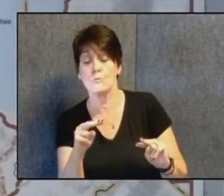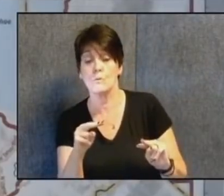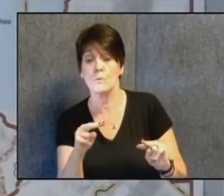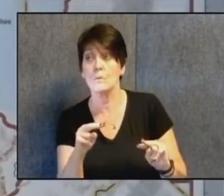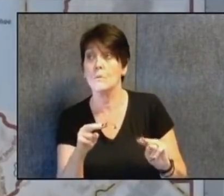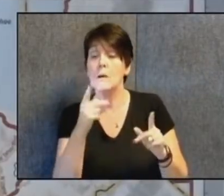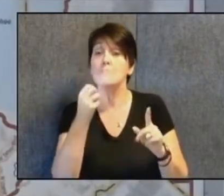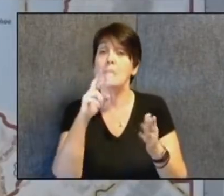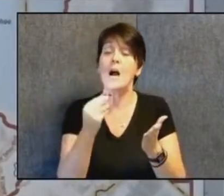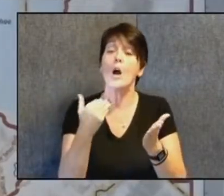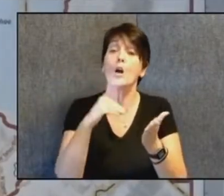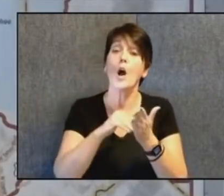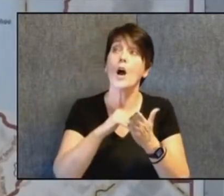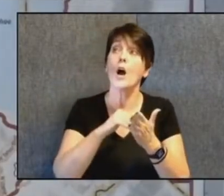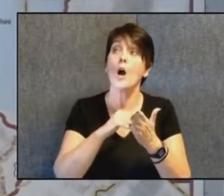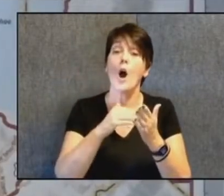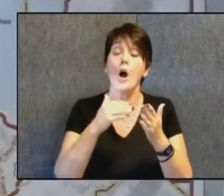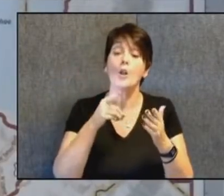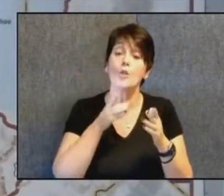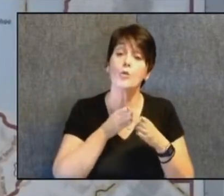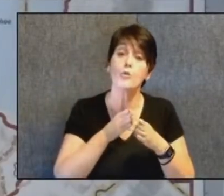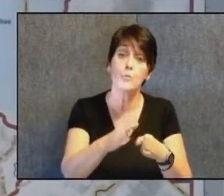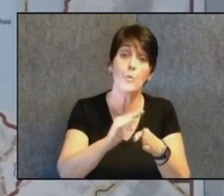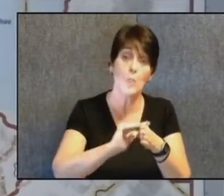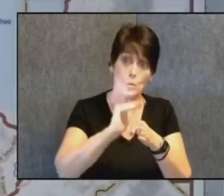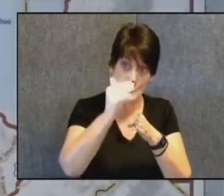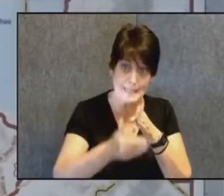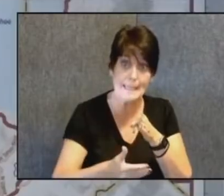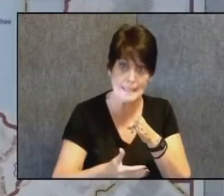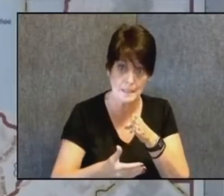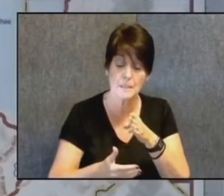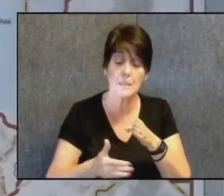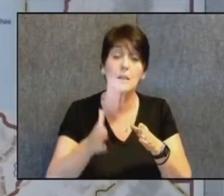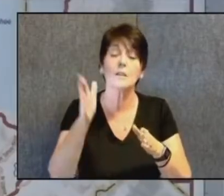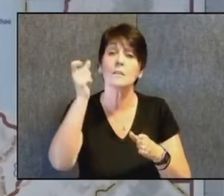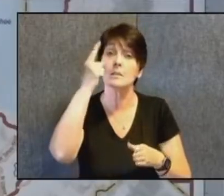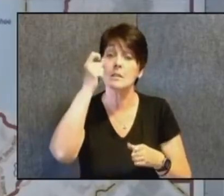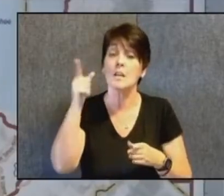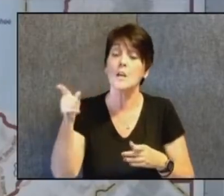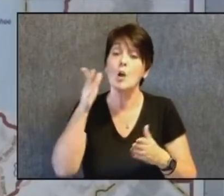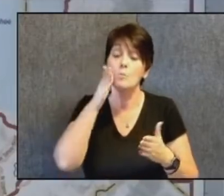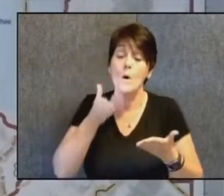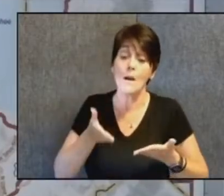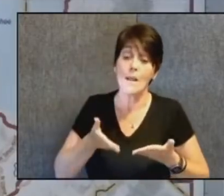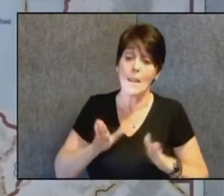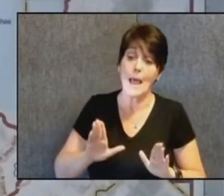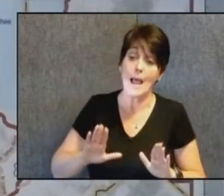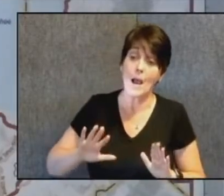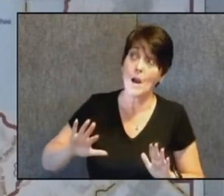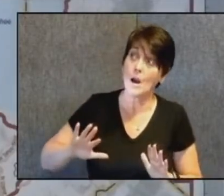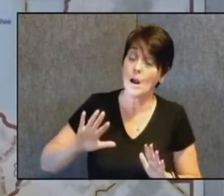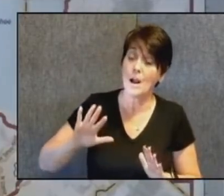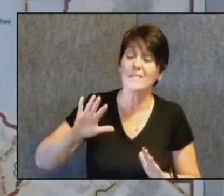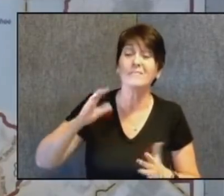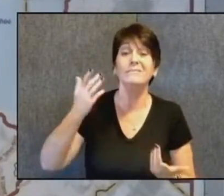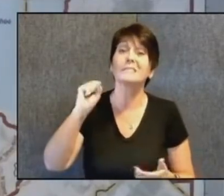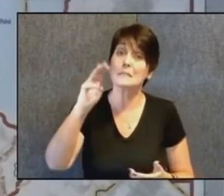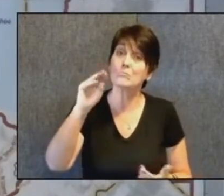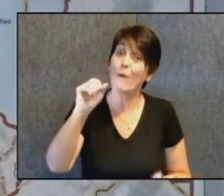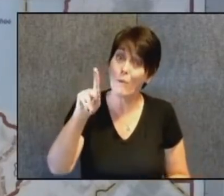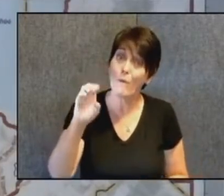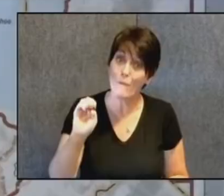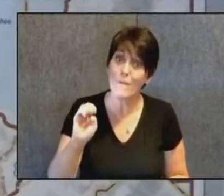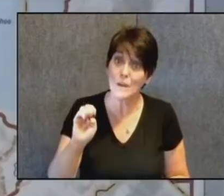this pattern again to hold through the weekend. And this is going to allow, unfortunately, it's going to allow the smoke